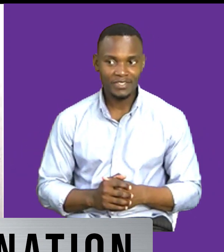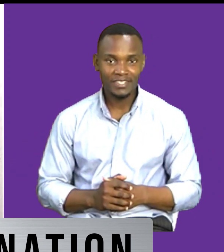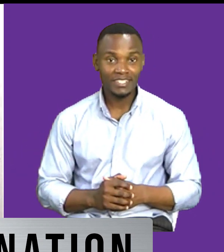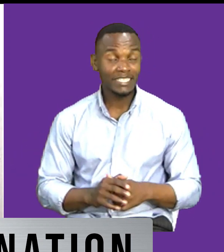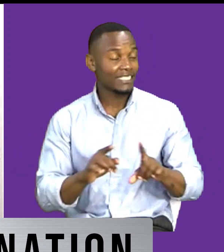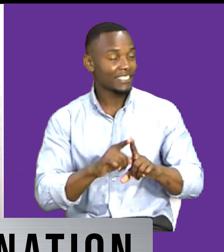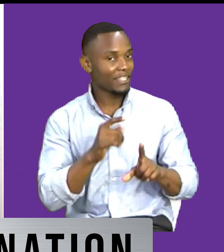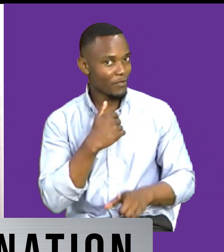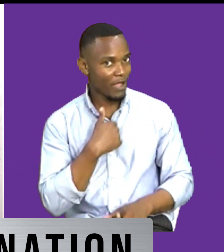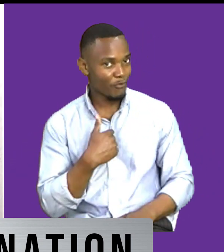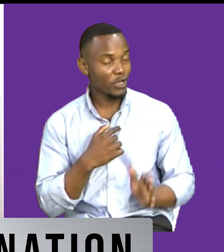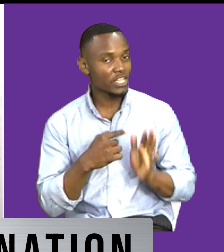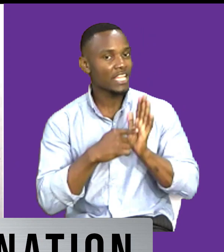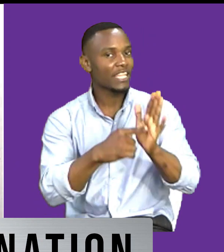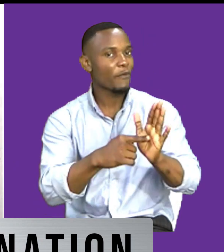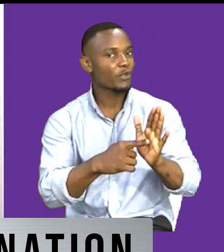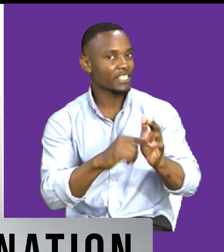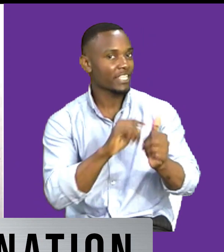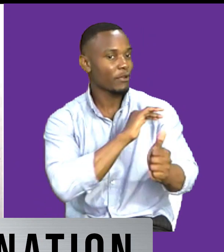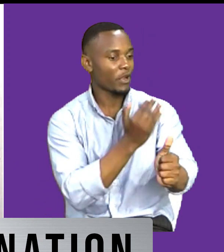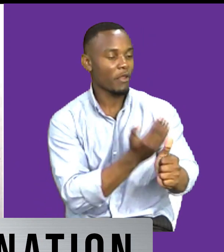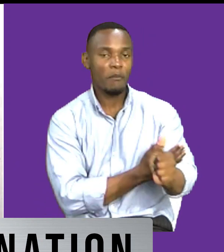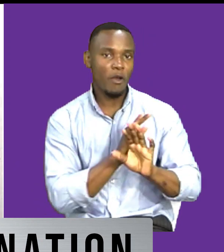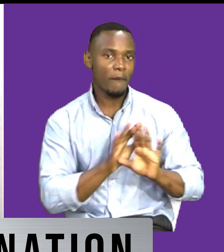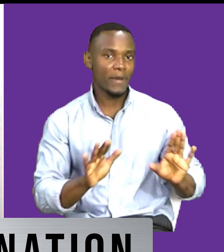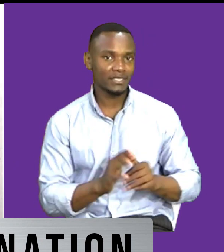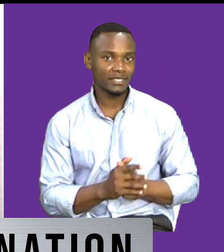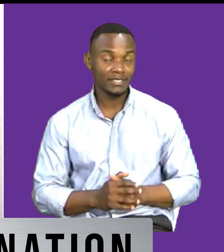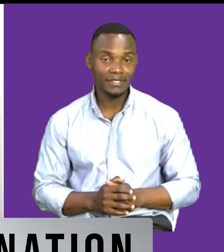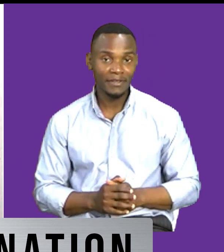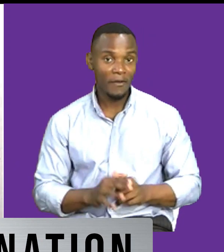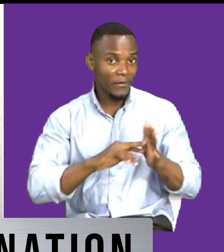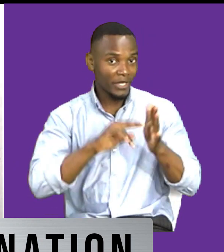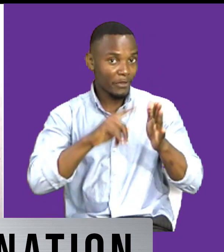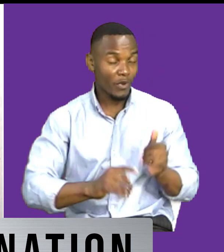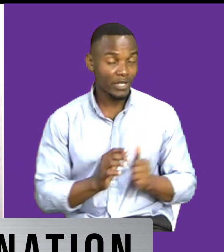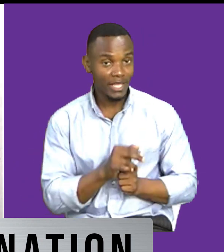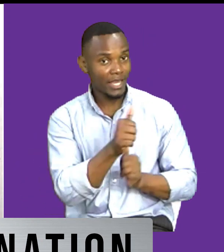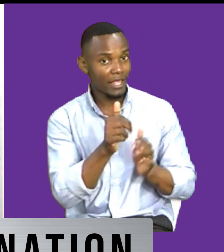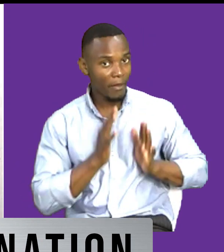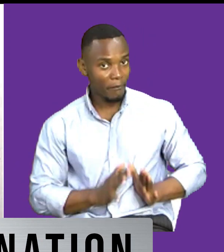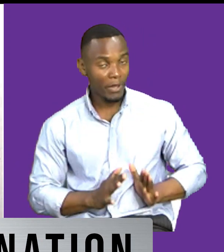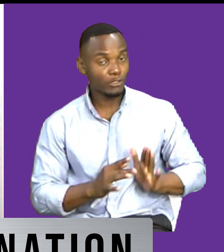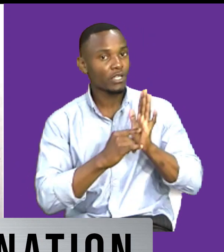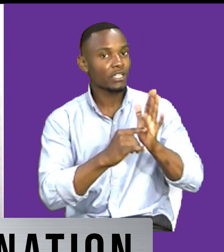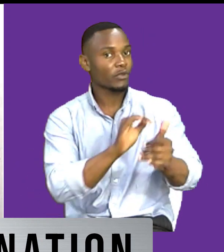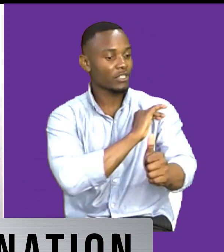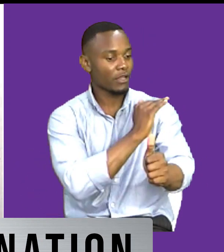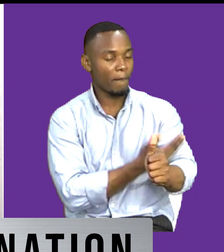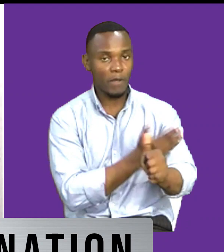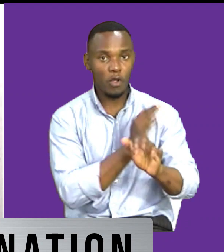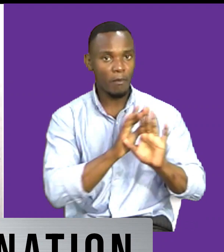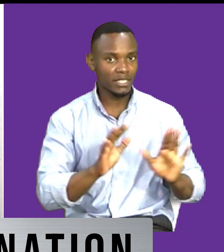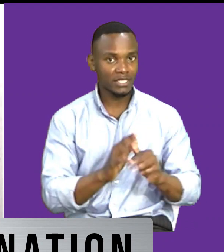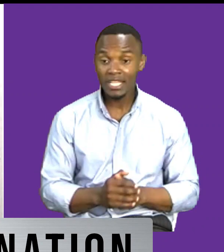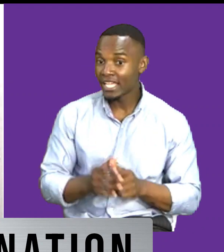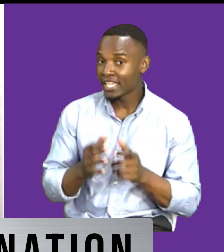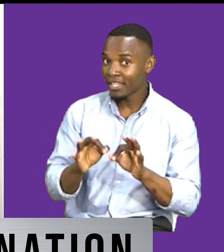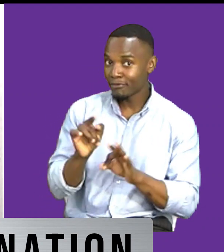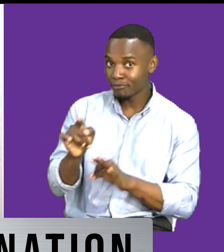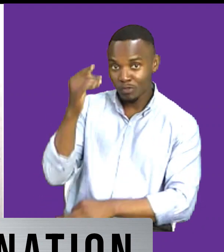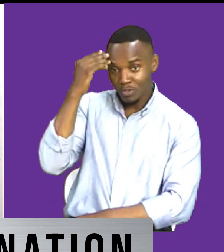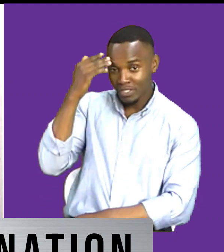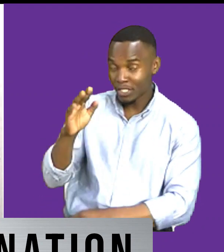a demonstrated power. Yeah, so somebody has demonstrated some power. So just in case you didn't know, he